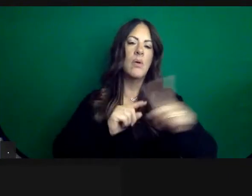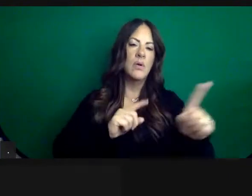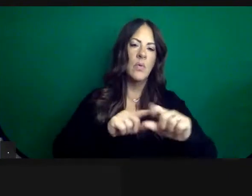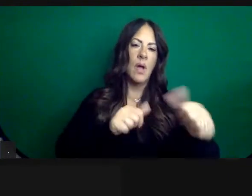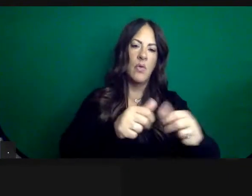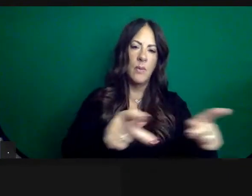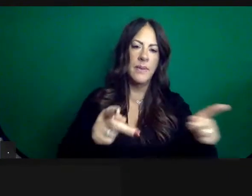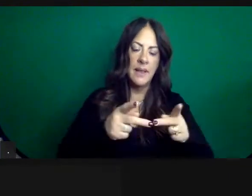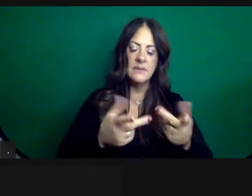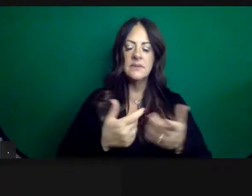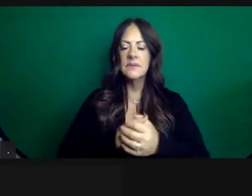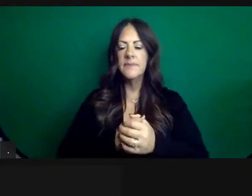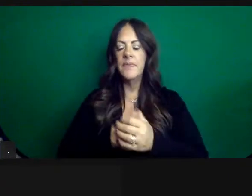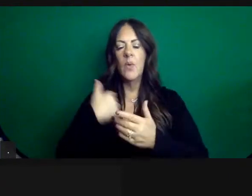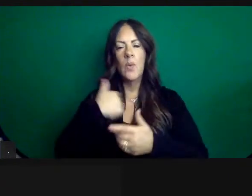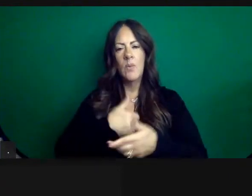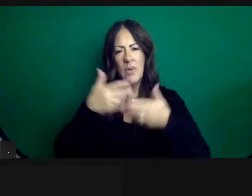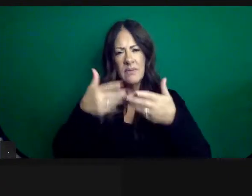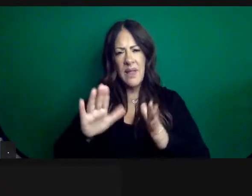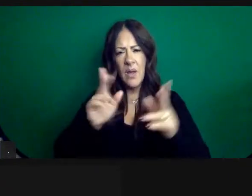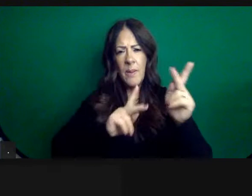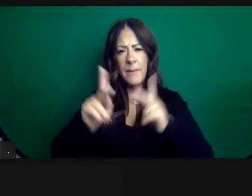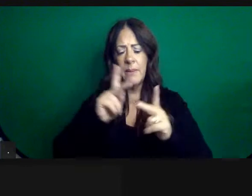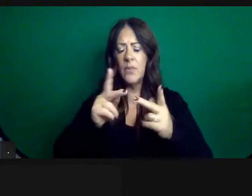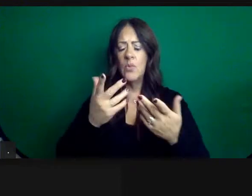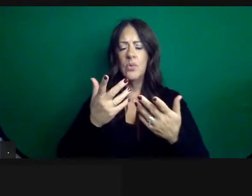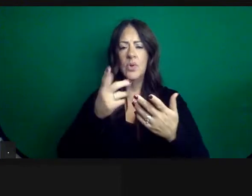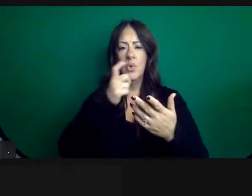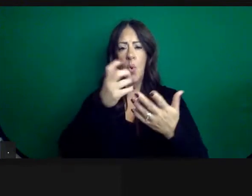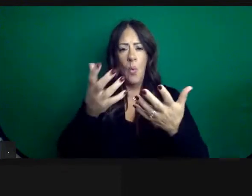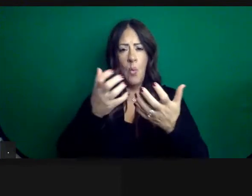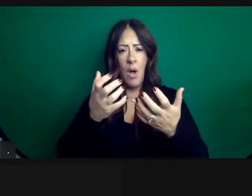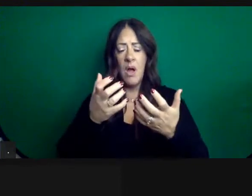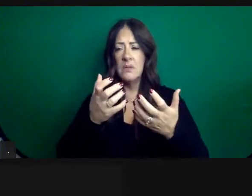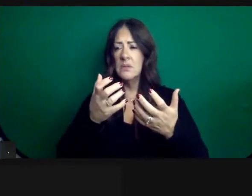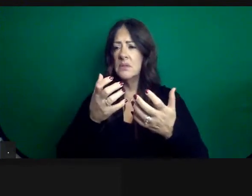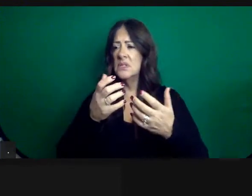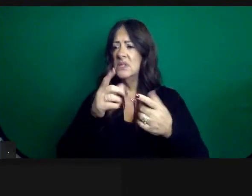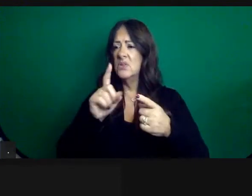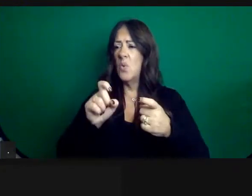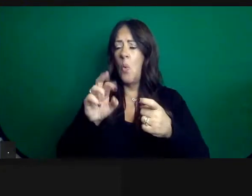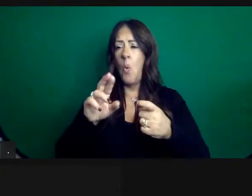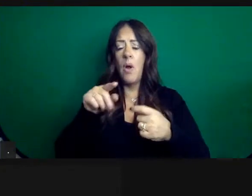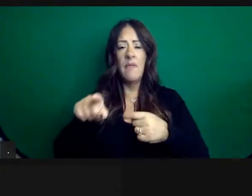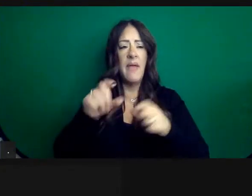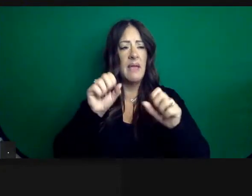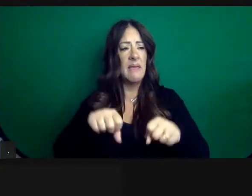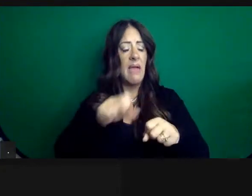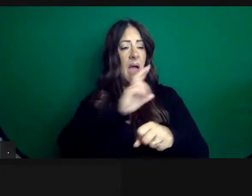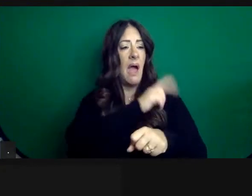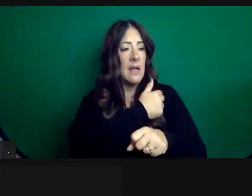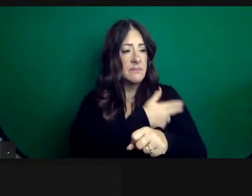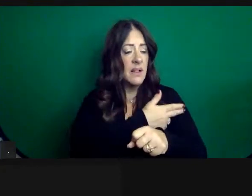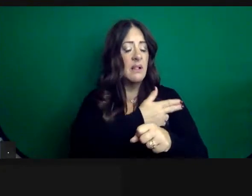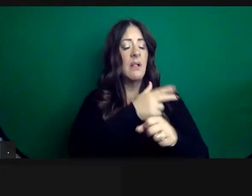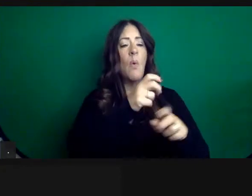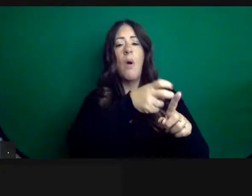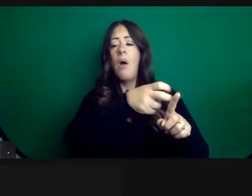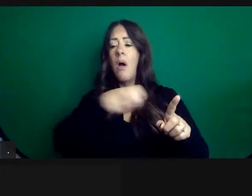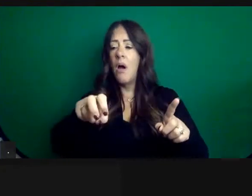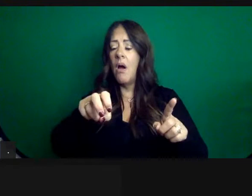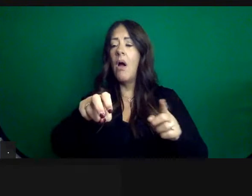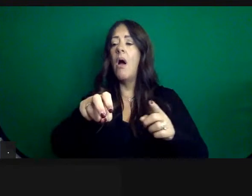able to allow people who can go safely to lower levels of care and discharge from the hospital. That